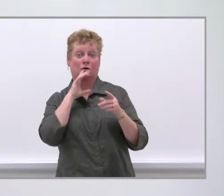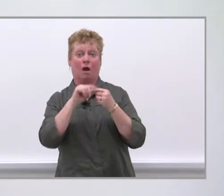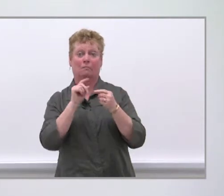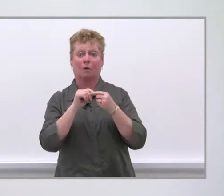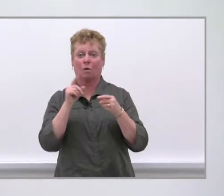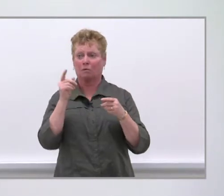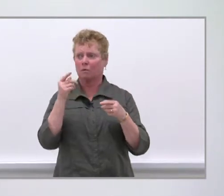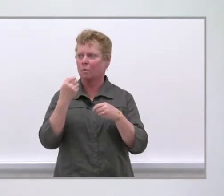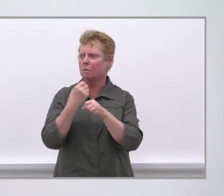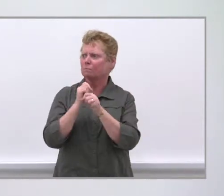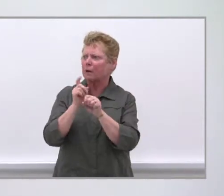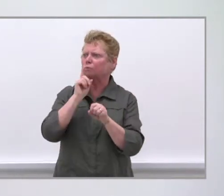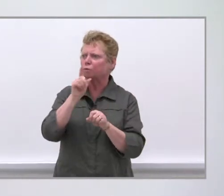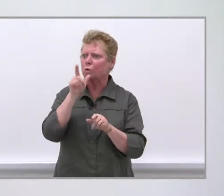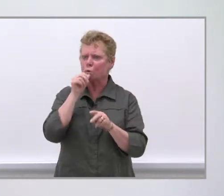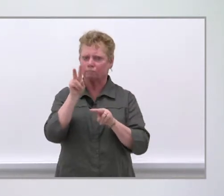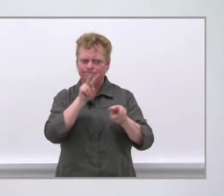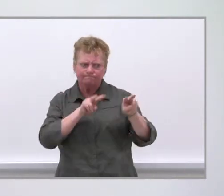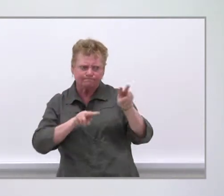compliance.